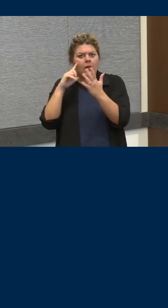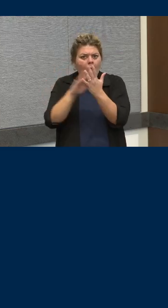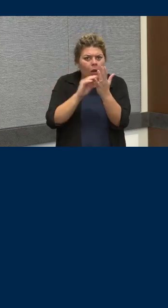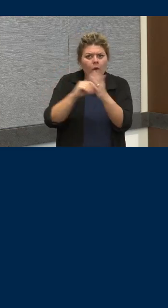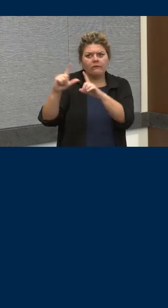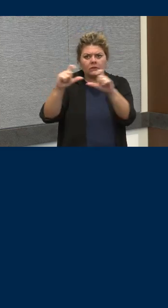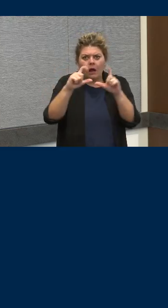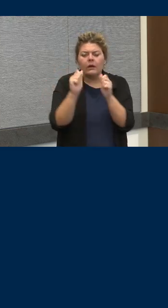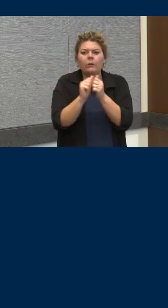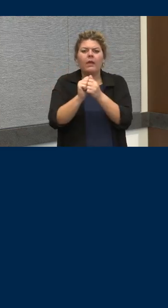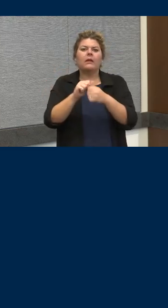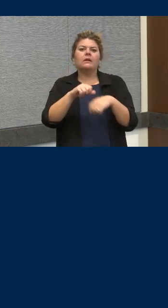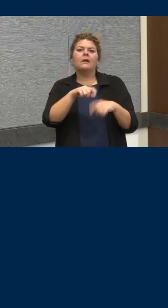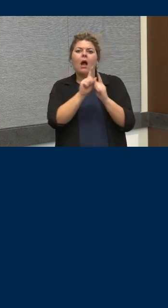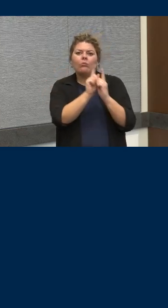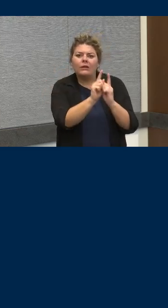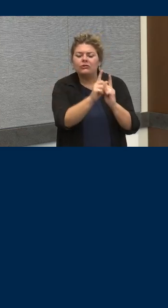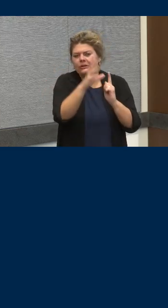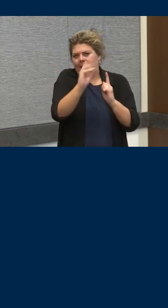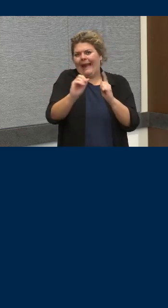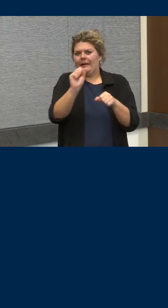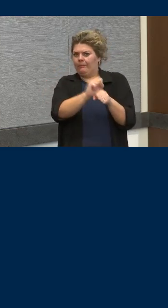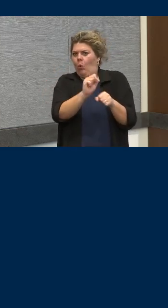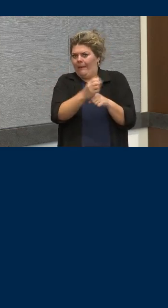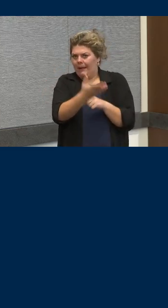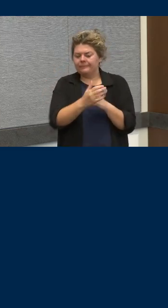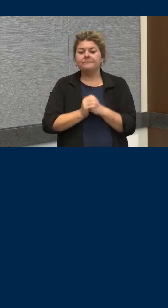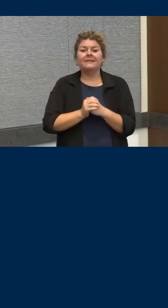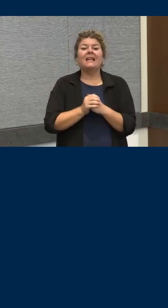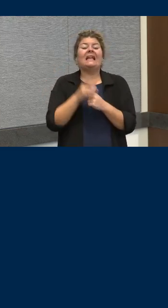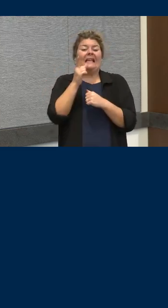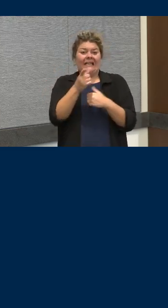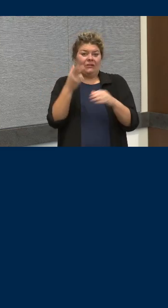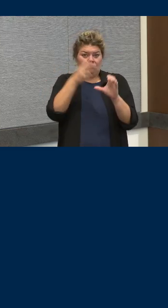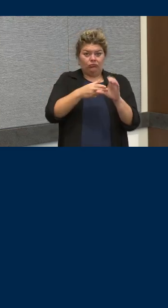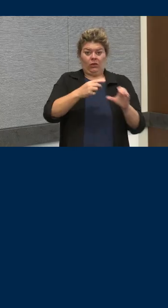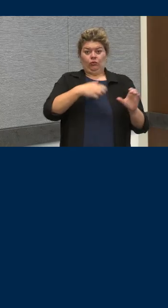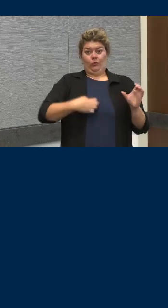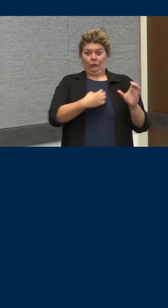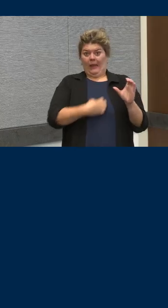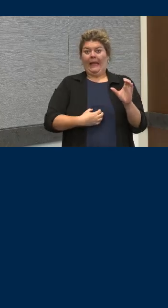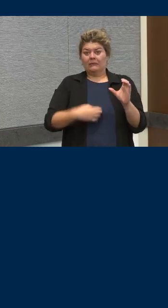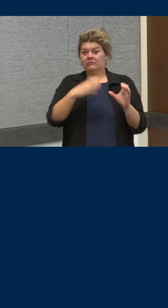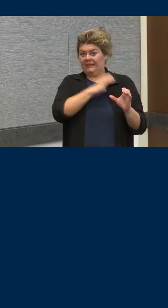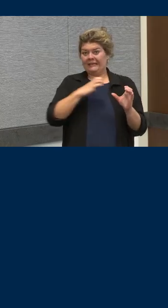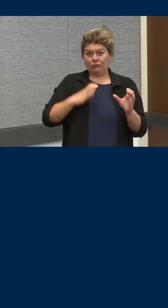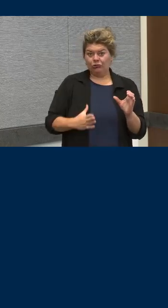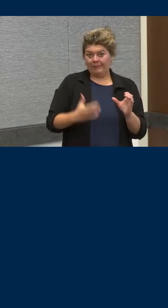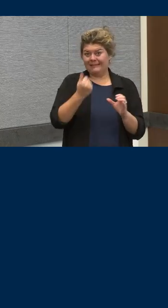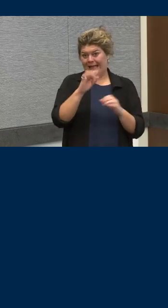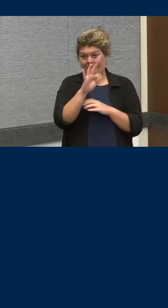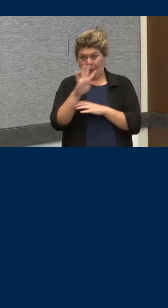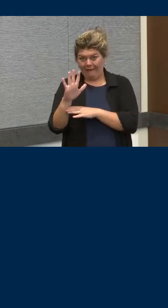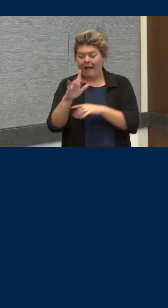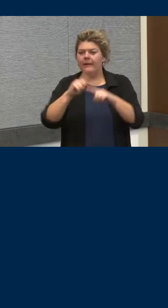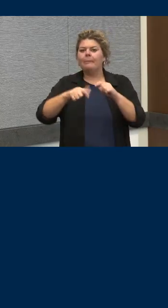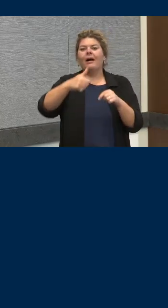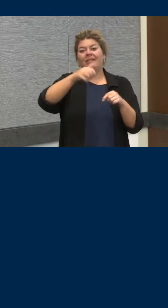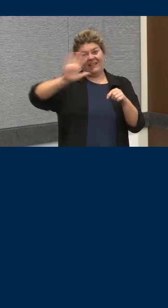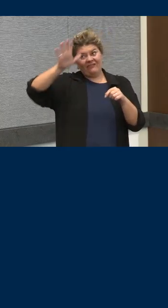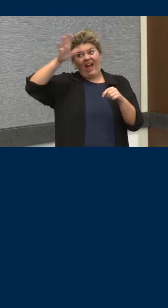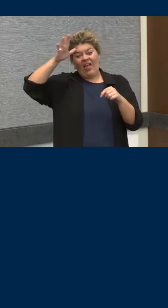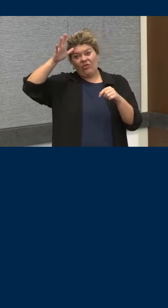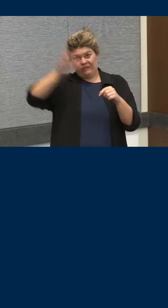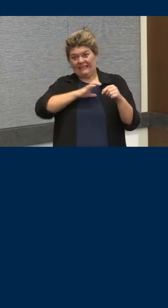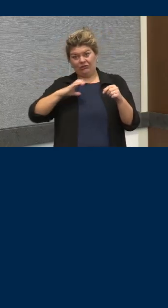apprenticeship and employment. He gained Swiss citizenship in 1945, although it was denied to his